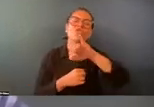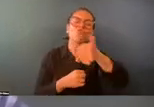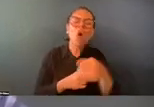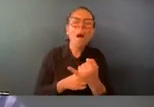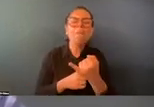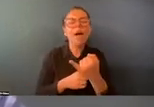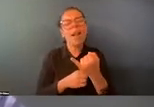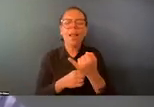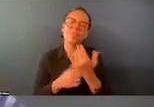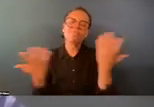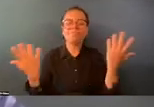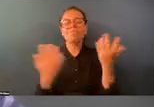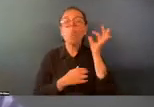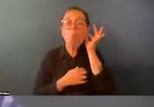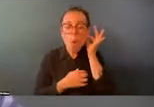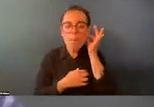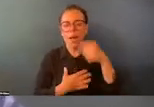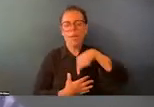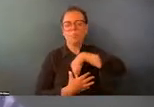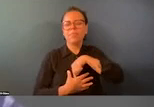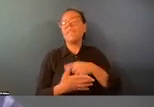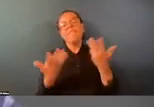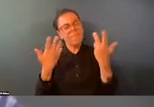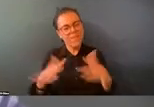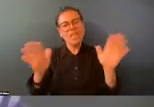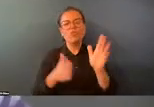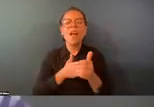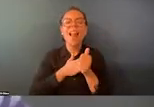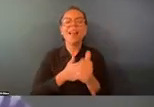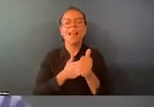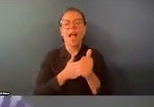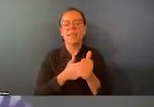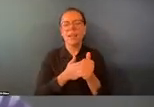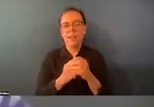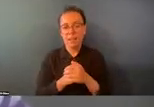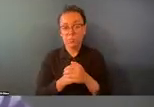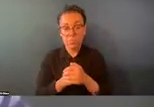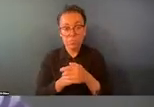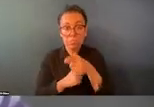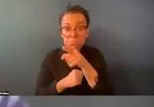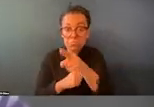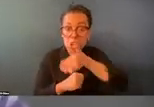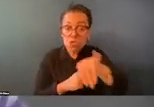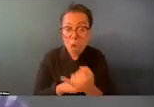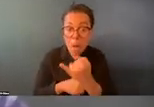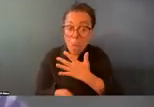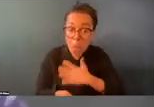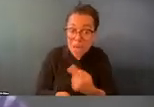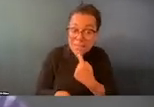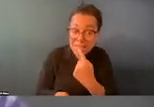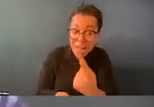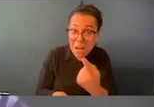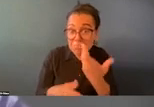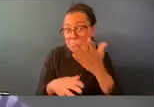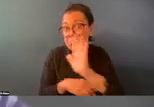high leader in agency in Tajikistan also. And maybe Jamila can share